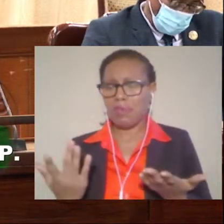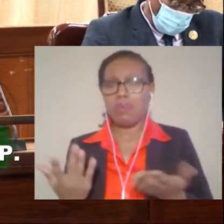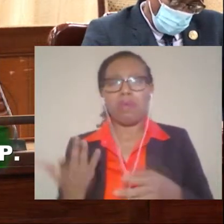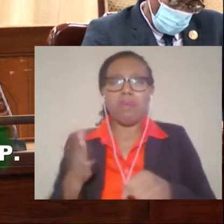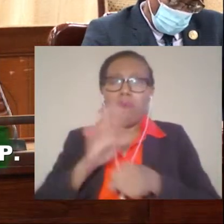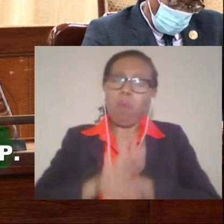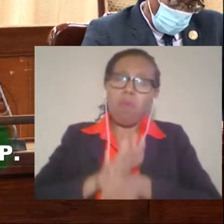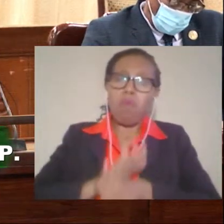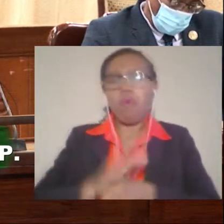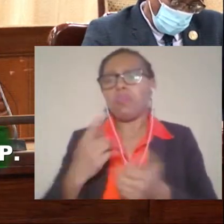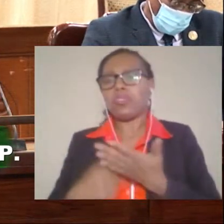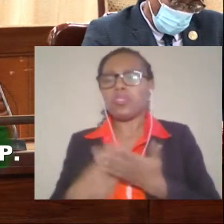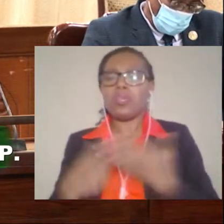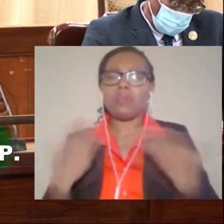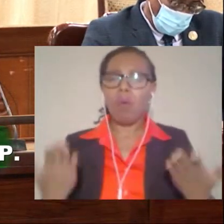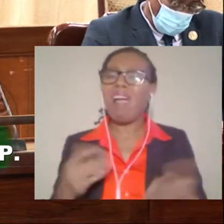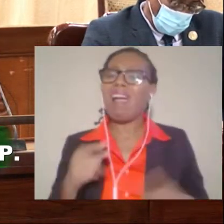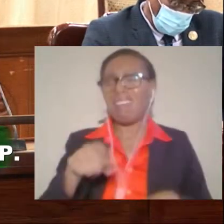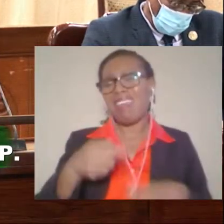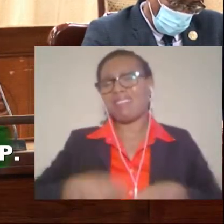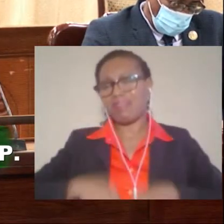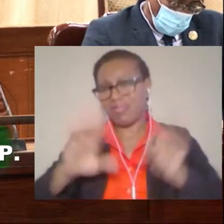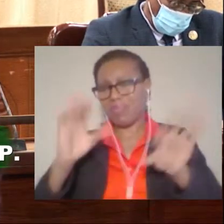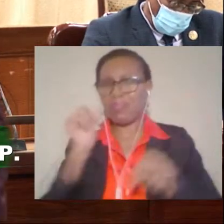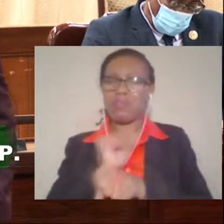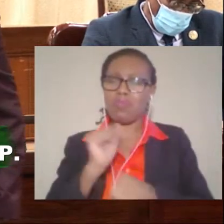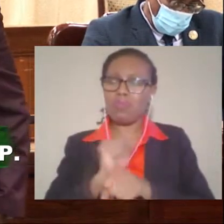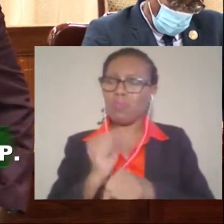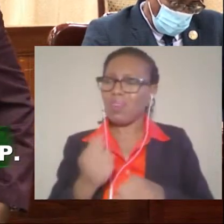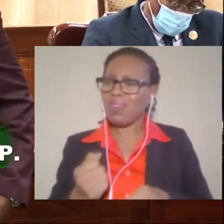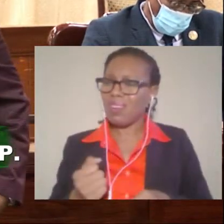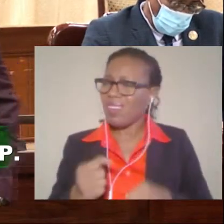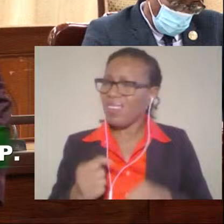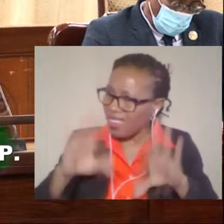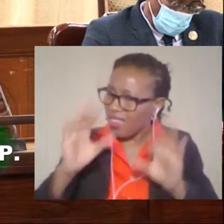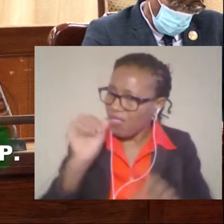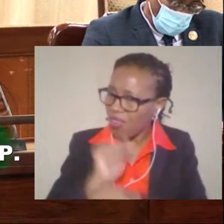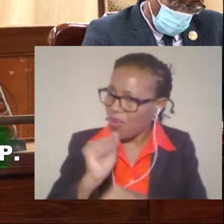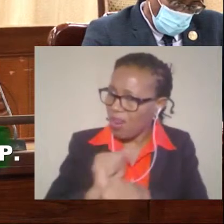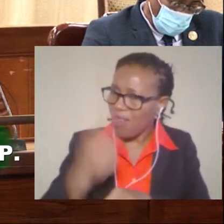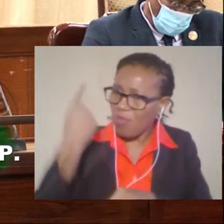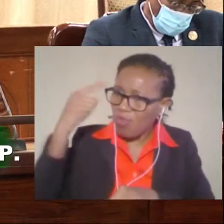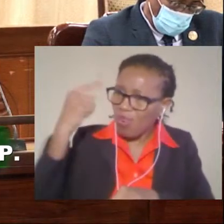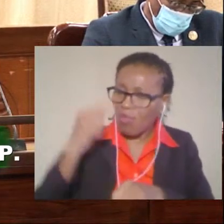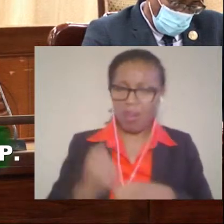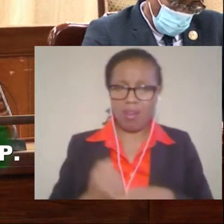Why Mr. So resigned then? Why is Mr. So being dismissed now?